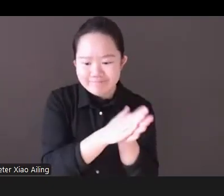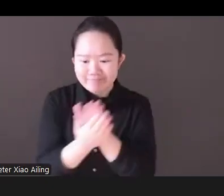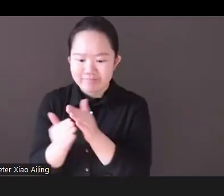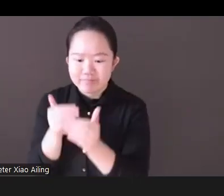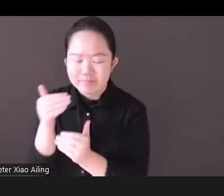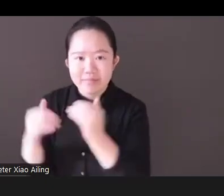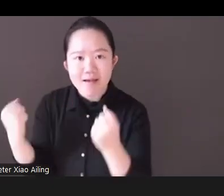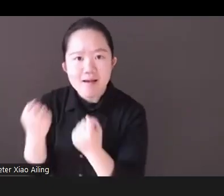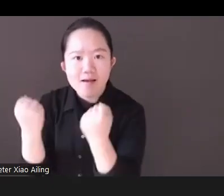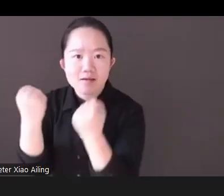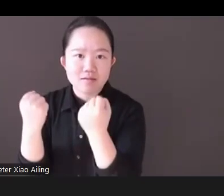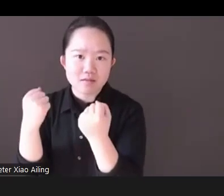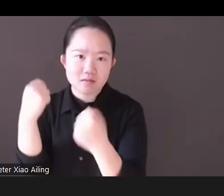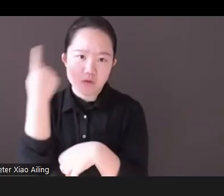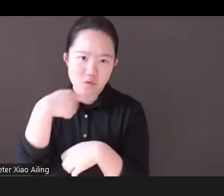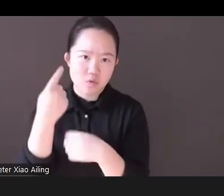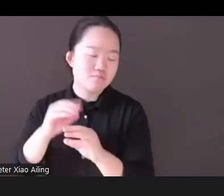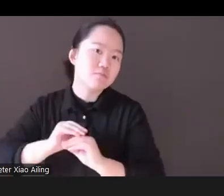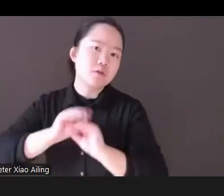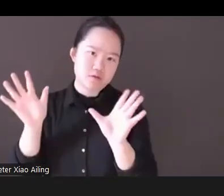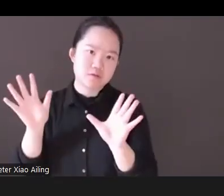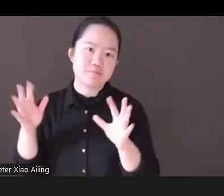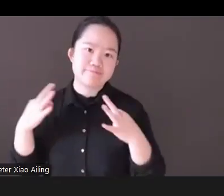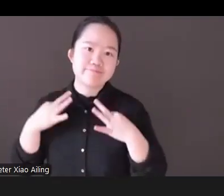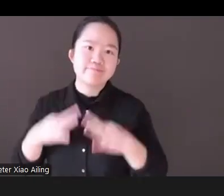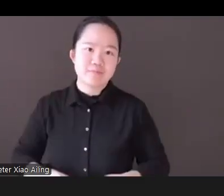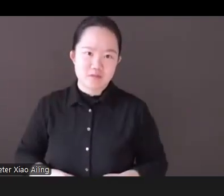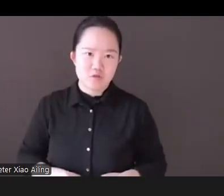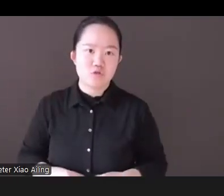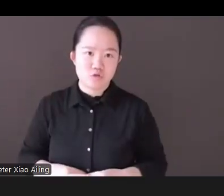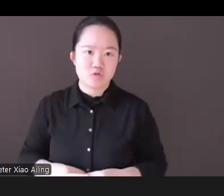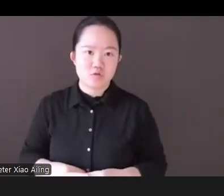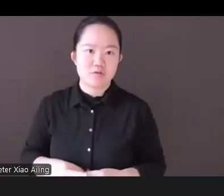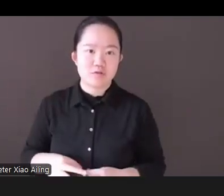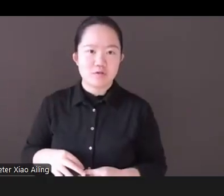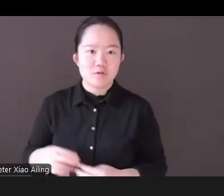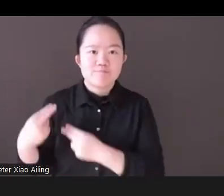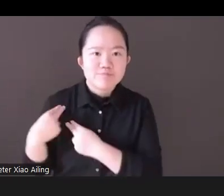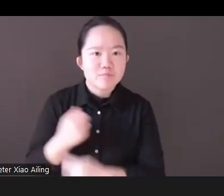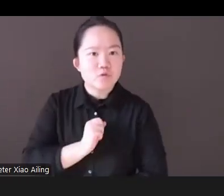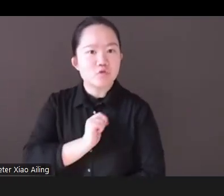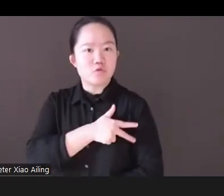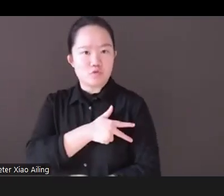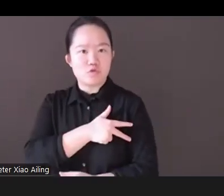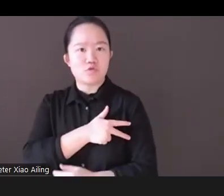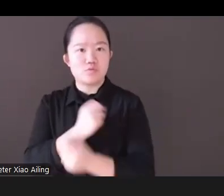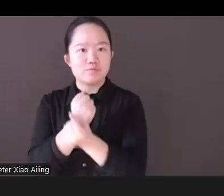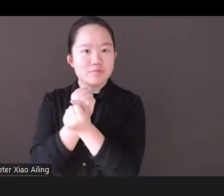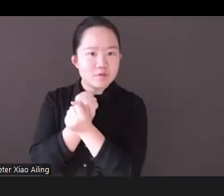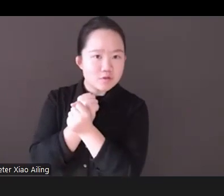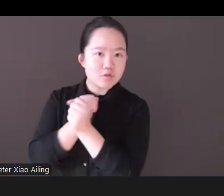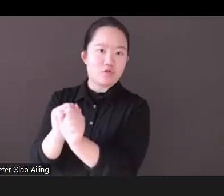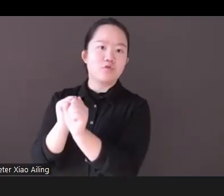They are responsible for implementation of state policy in the area of accessibility of products and services,